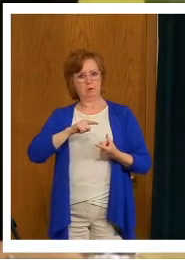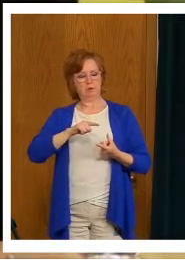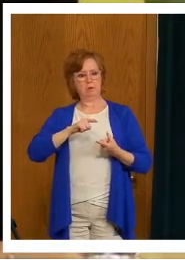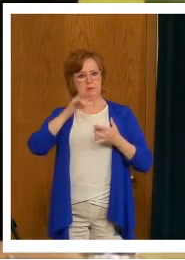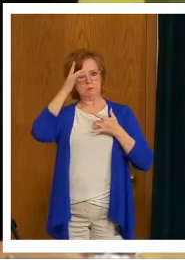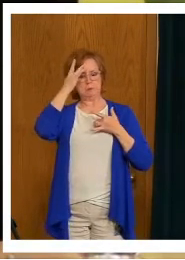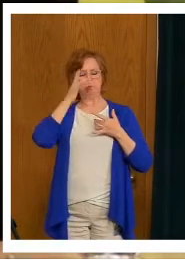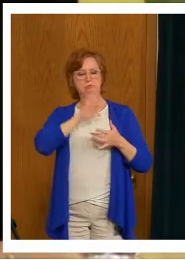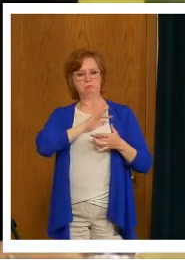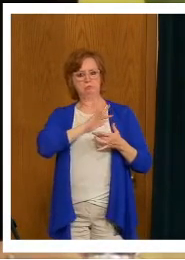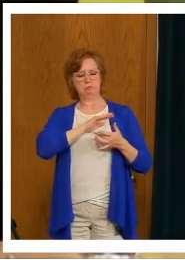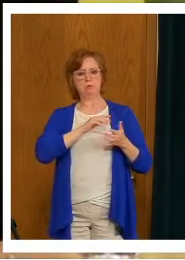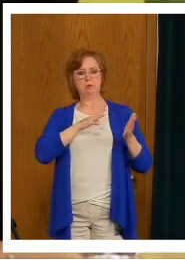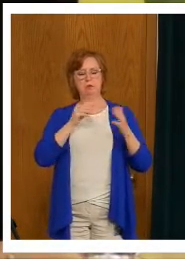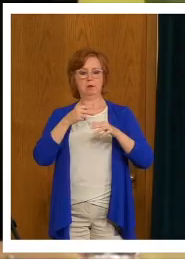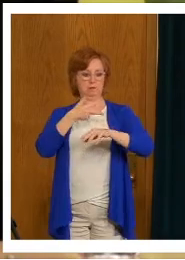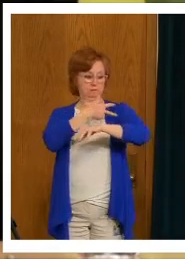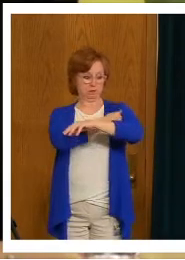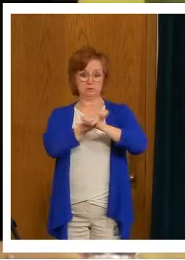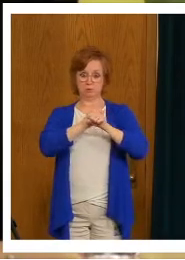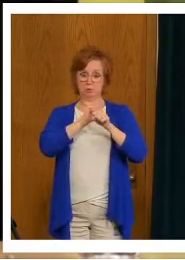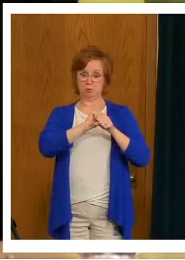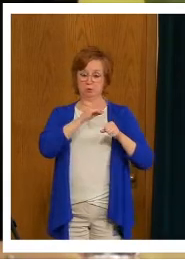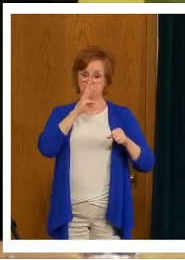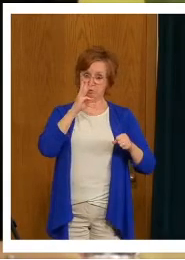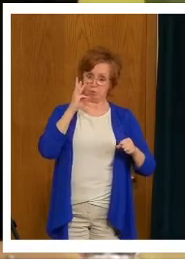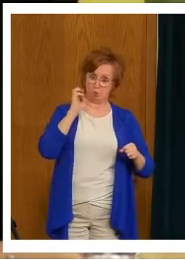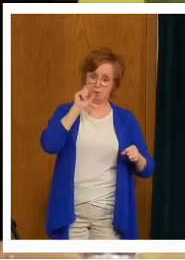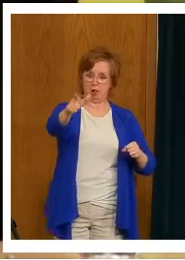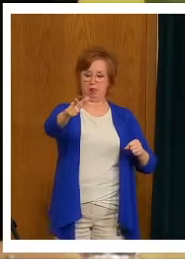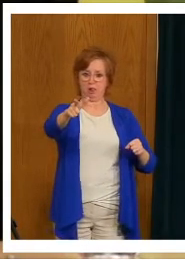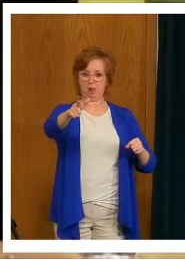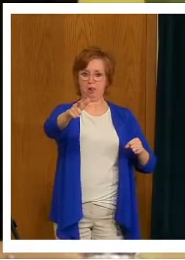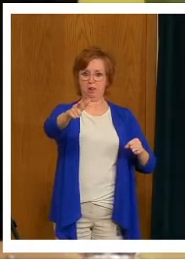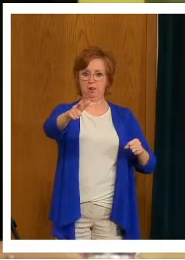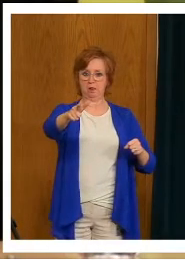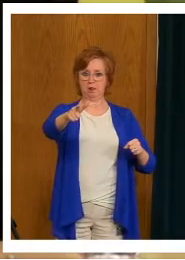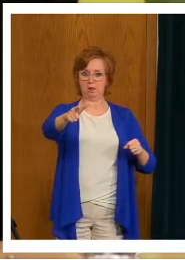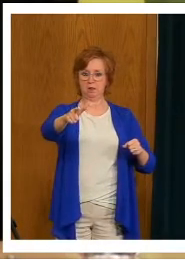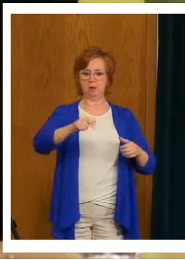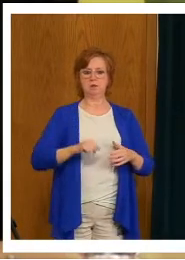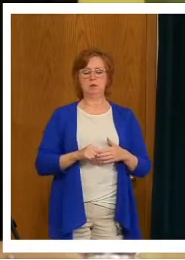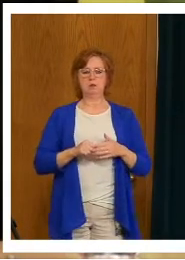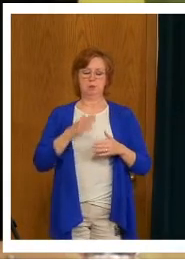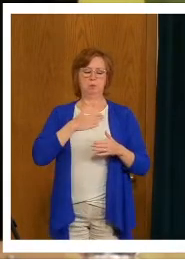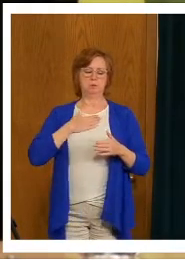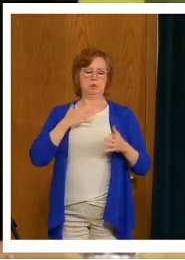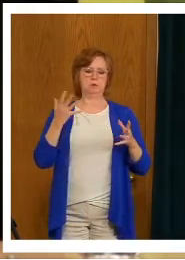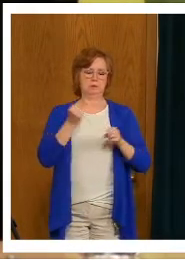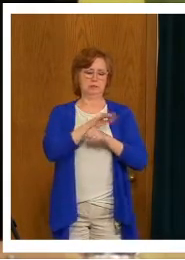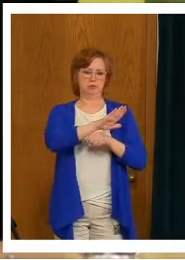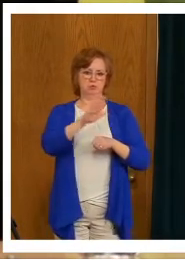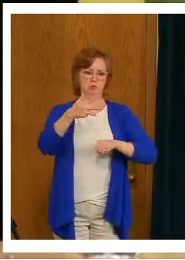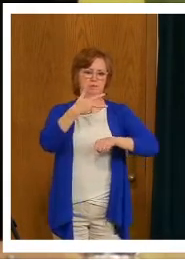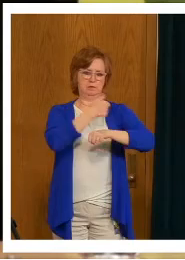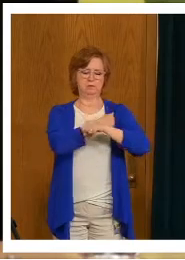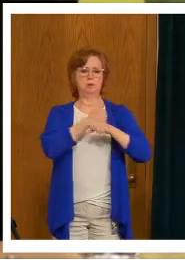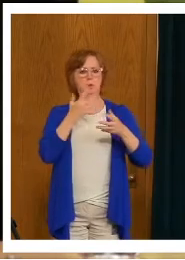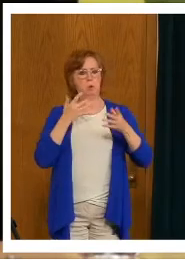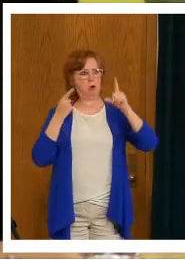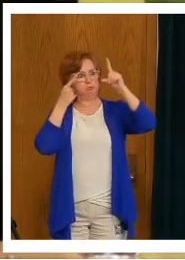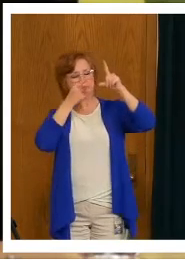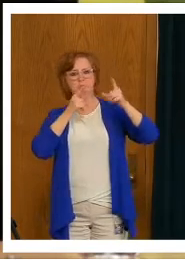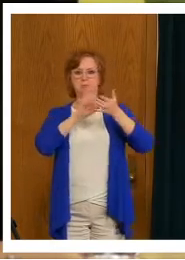all Saskatchewan people to go out and get your shots so that we can get our communities back to some semblance of